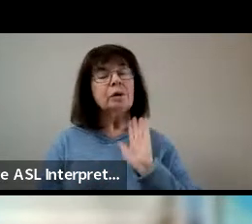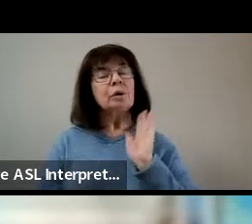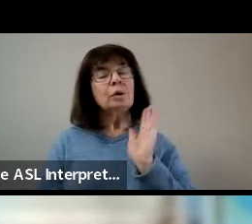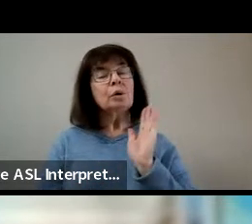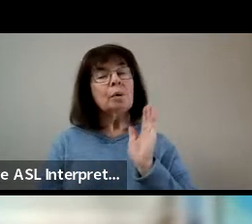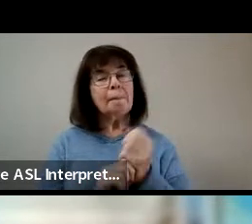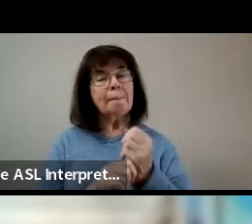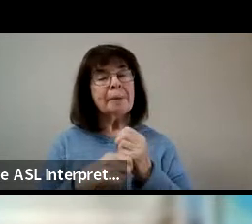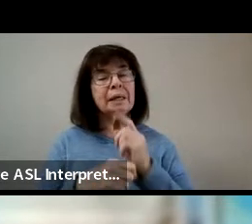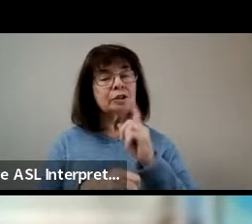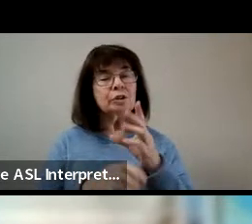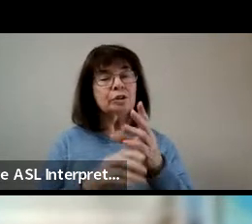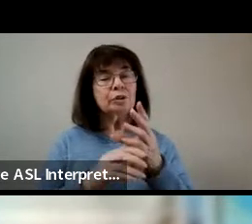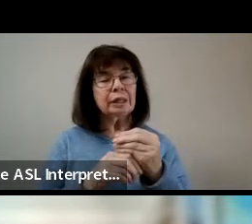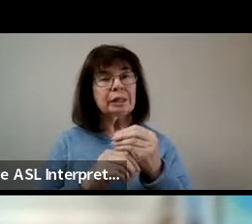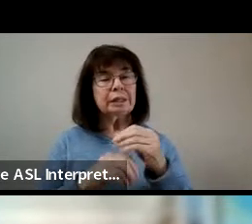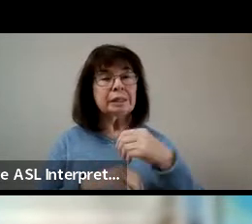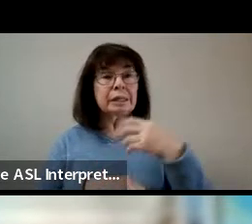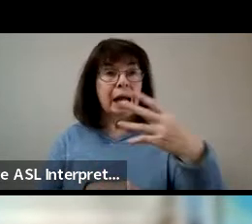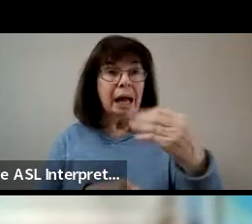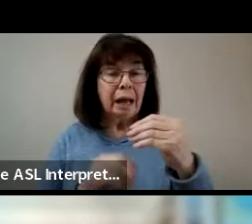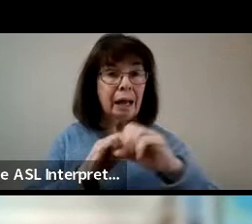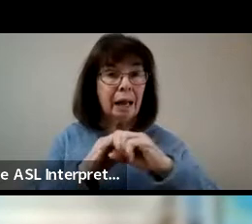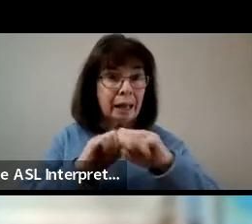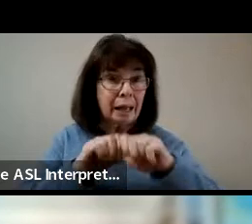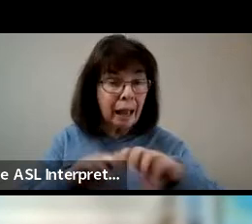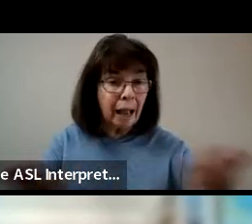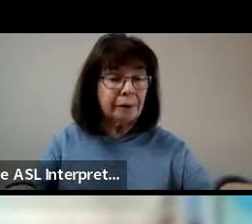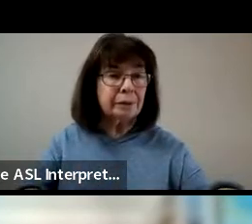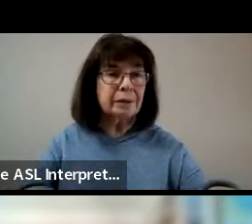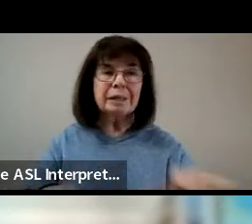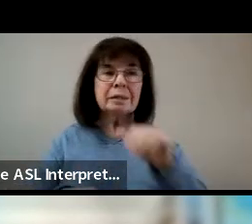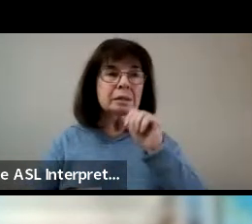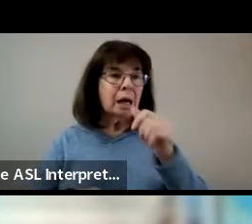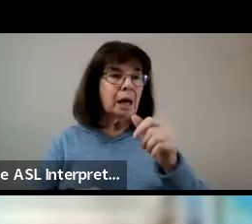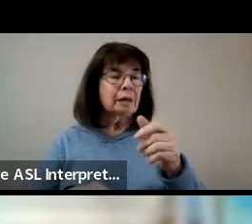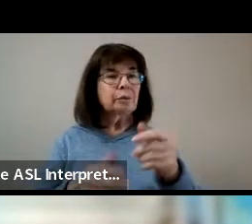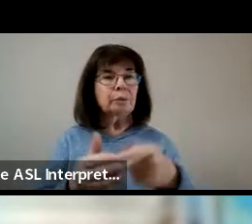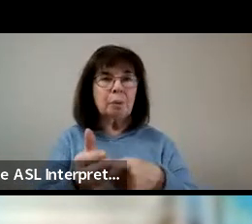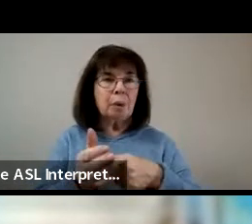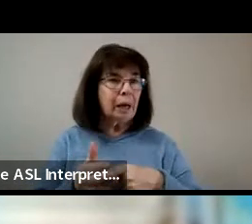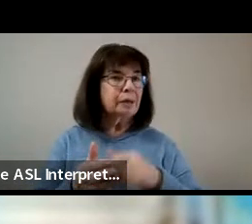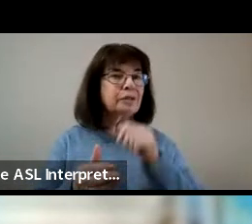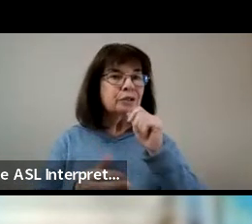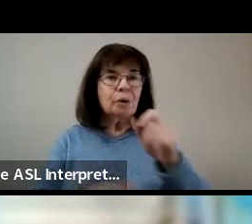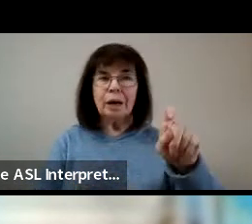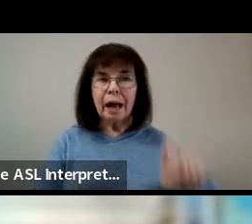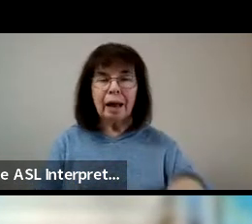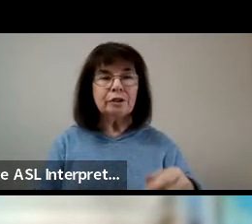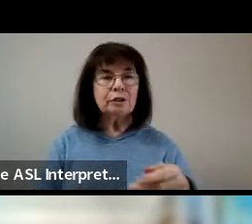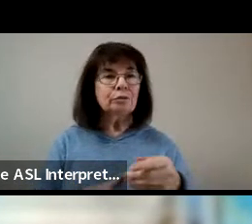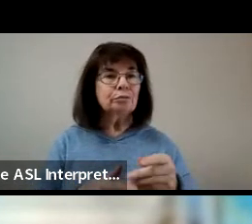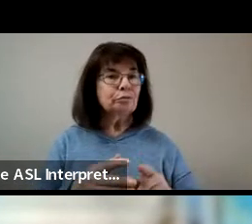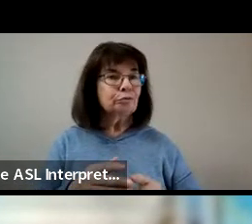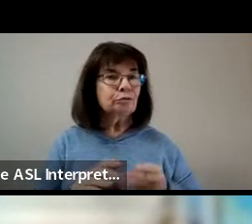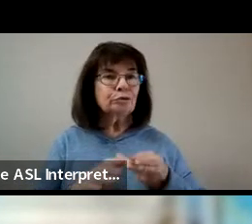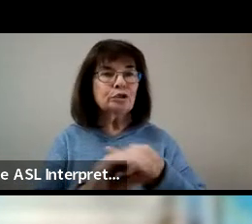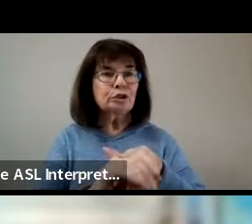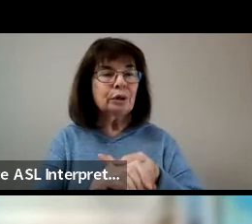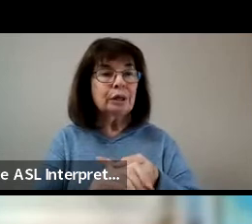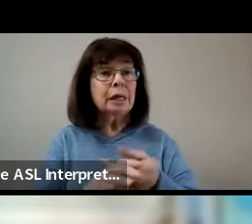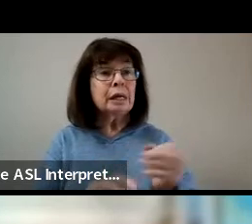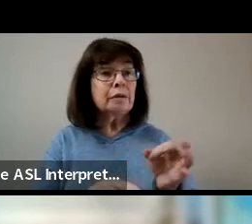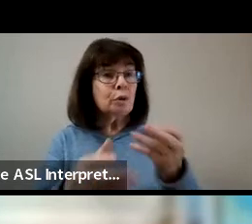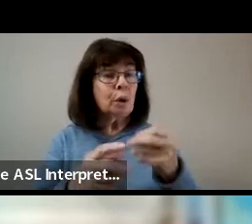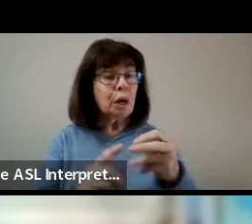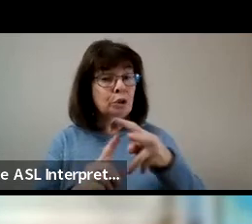not a bidders conference, so this is not something that you have to attend. If you want to apply for funds, this is purely for you